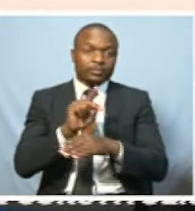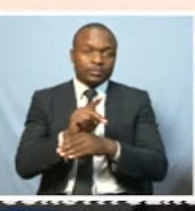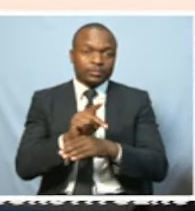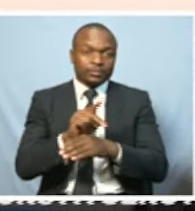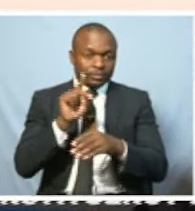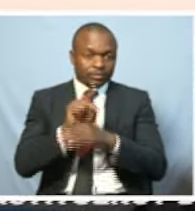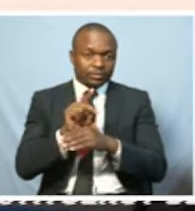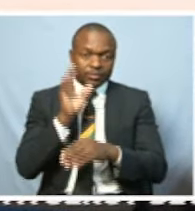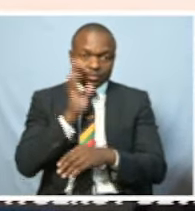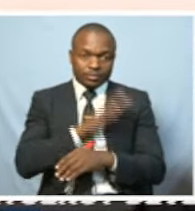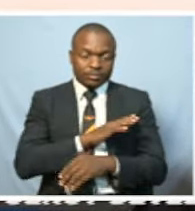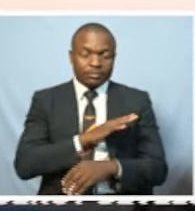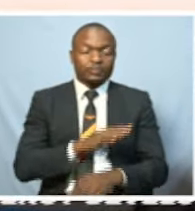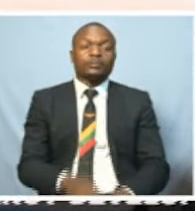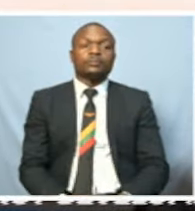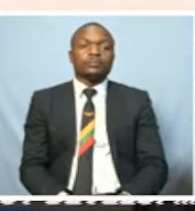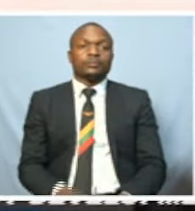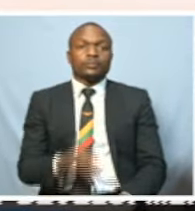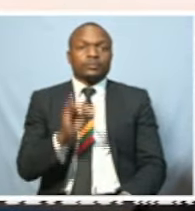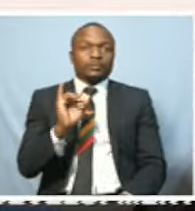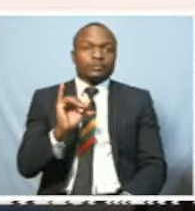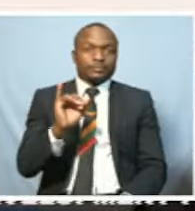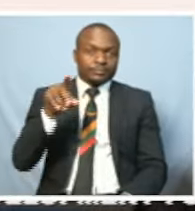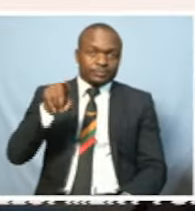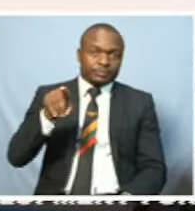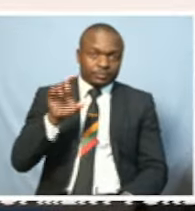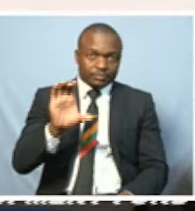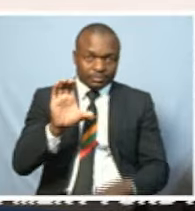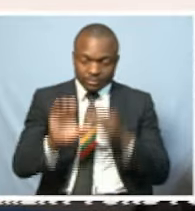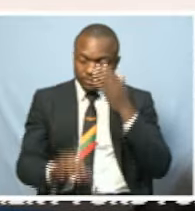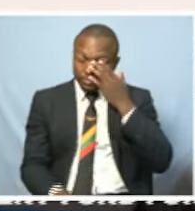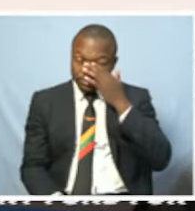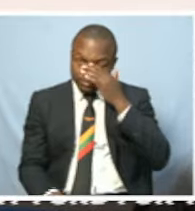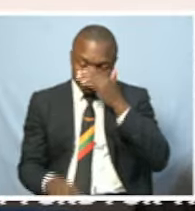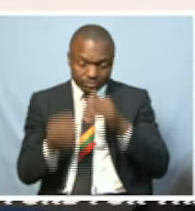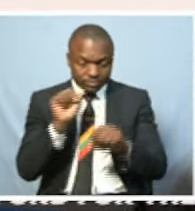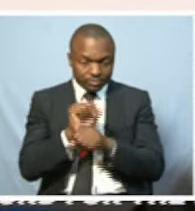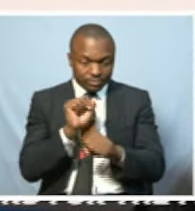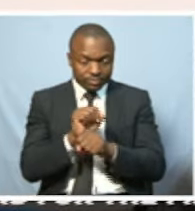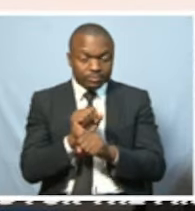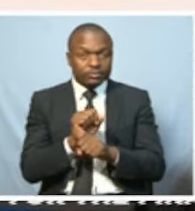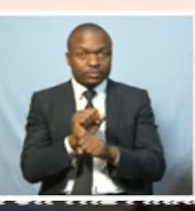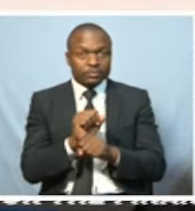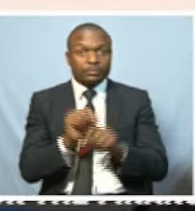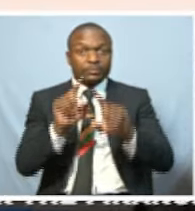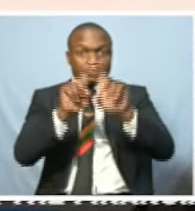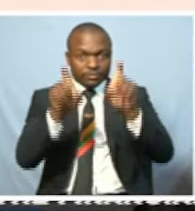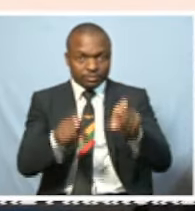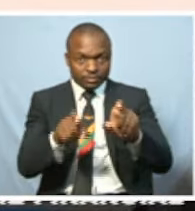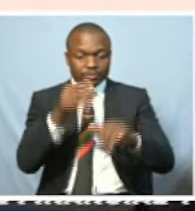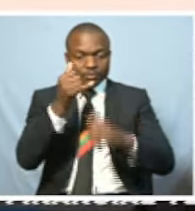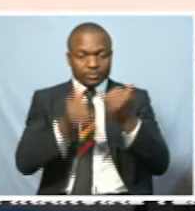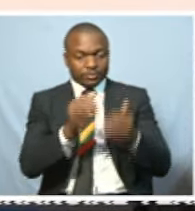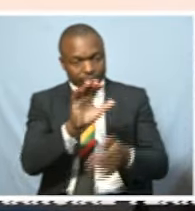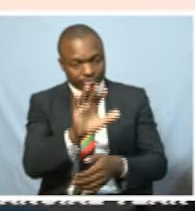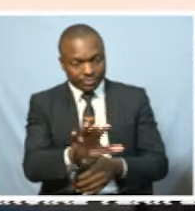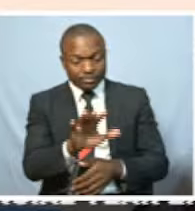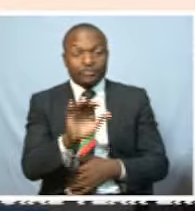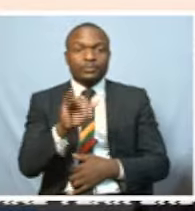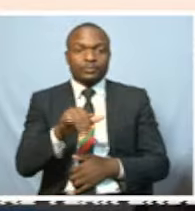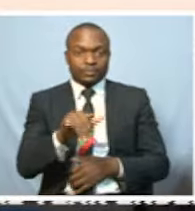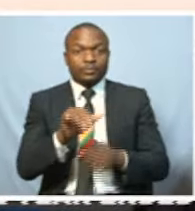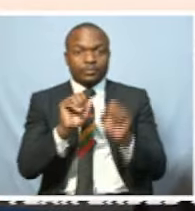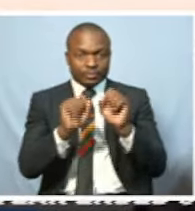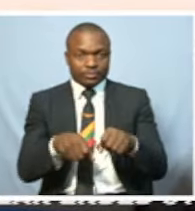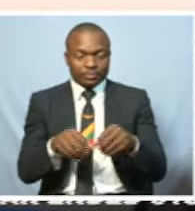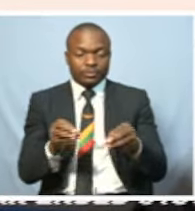complete. And the IPCs available, the works which have been done with completion certificates, yes, they would amount to 90%